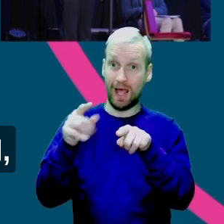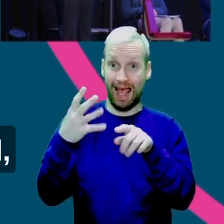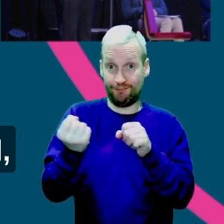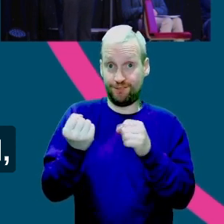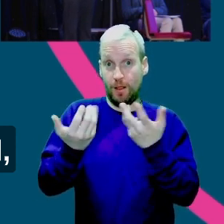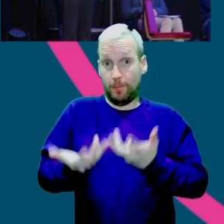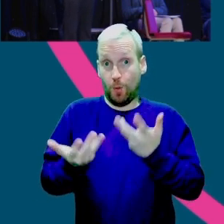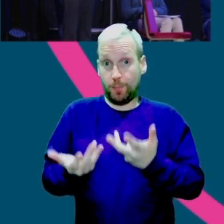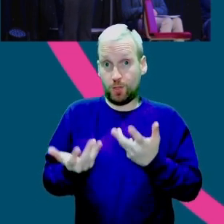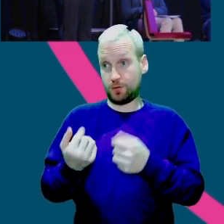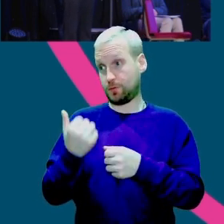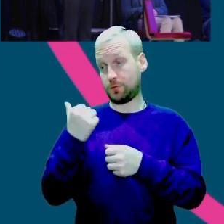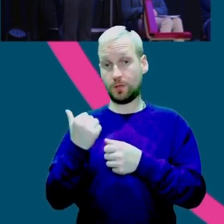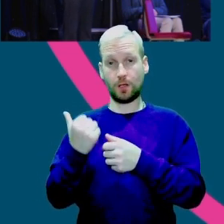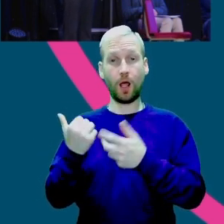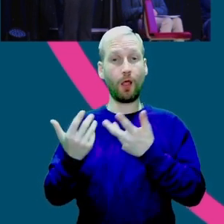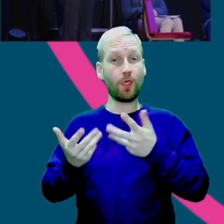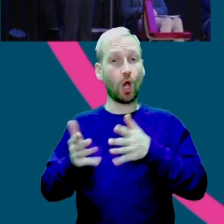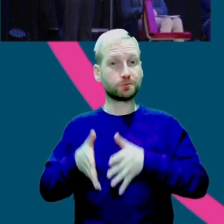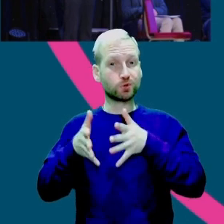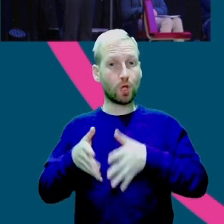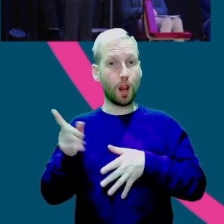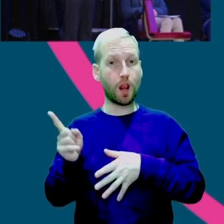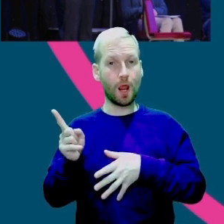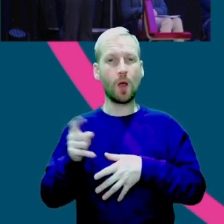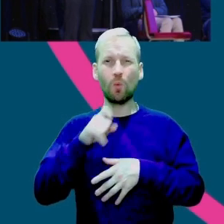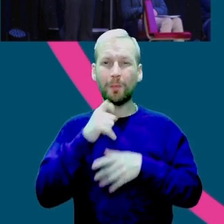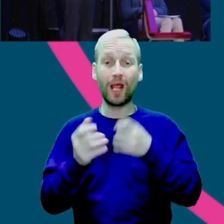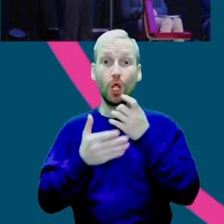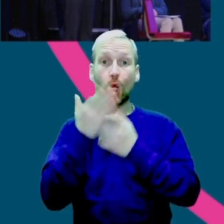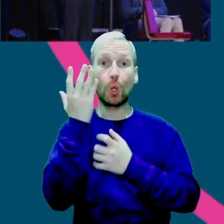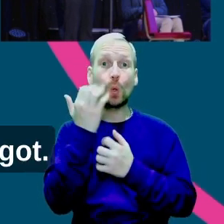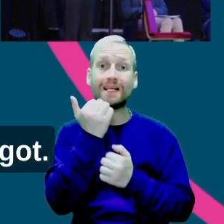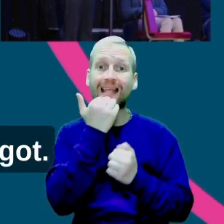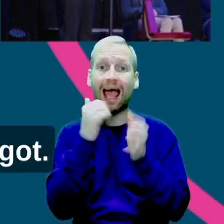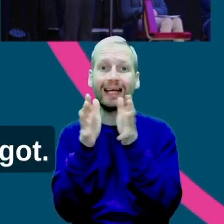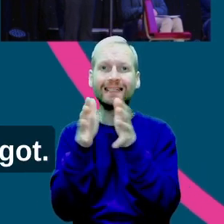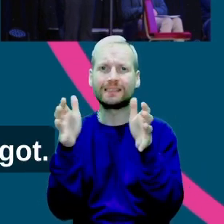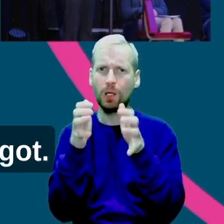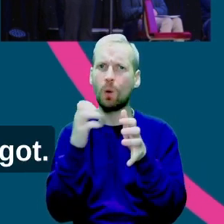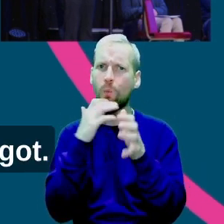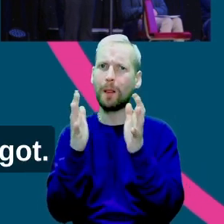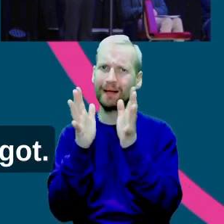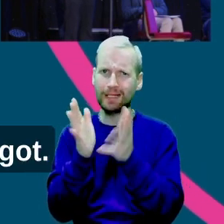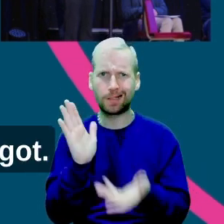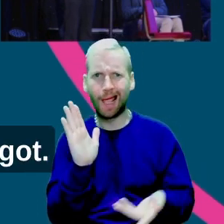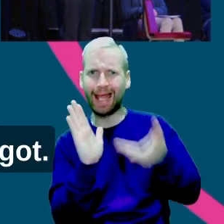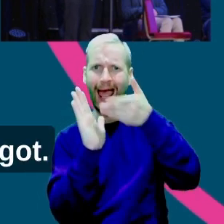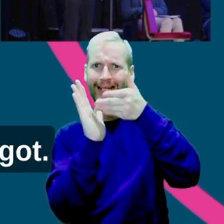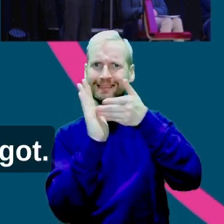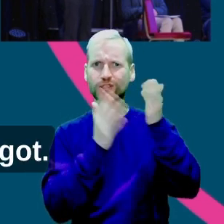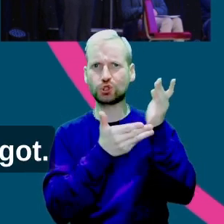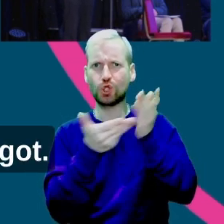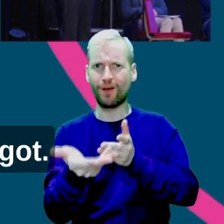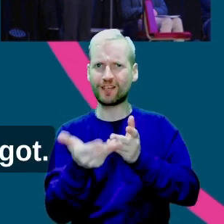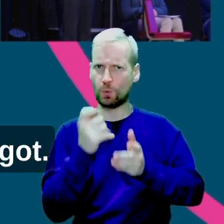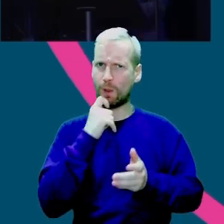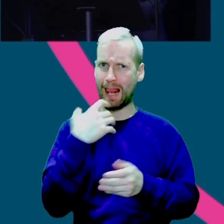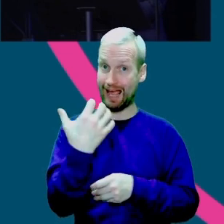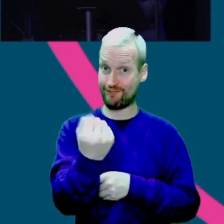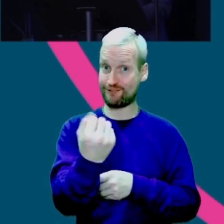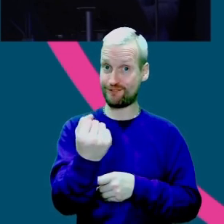current hospital, they will be to new size standards, so they will be much enhanced from what we've currently